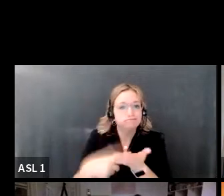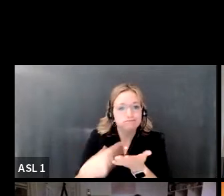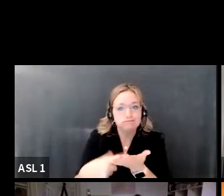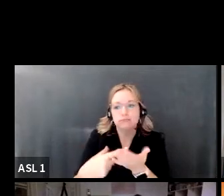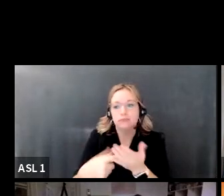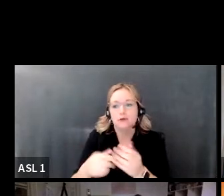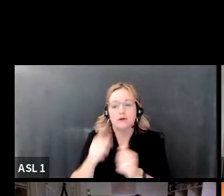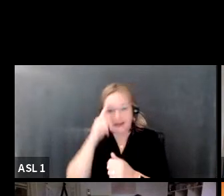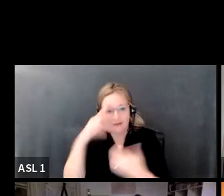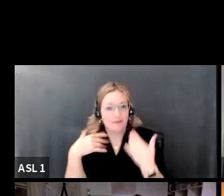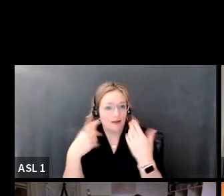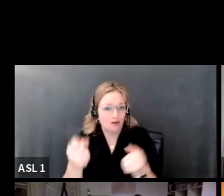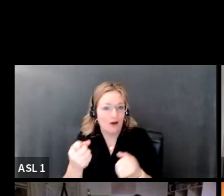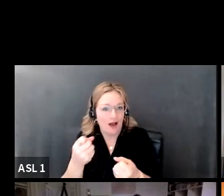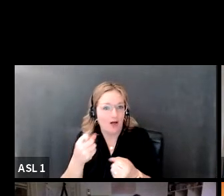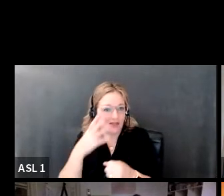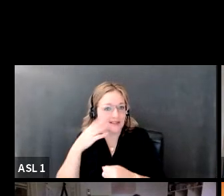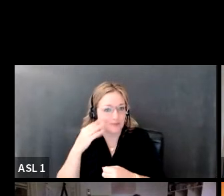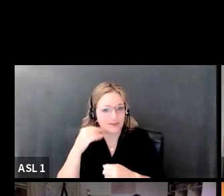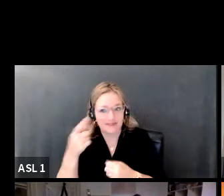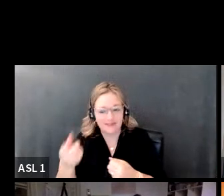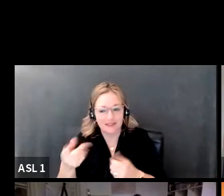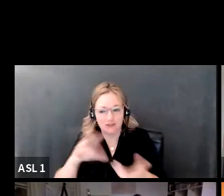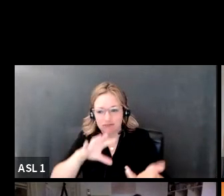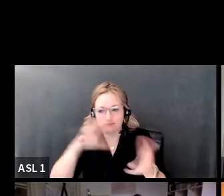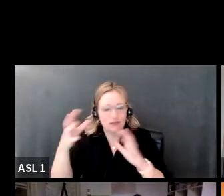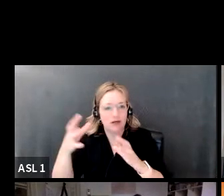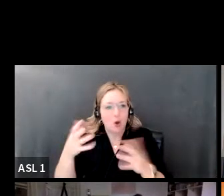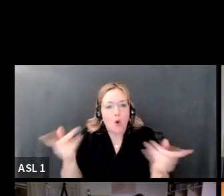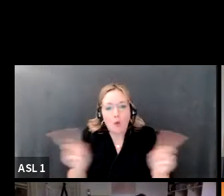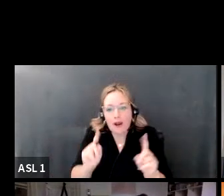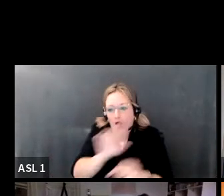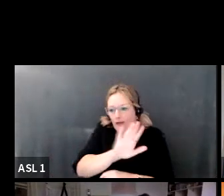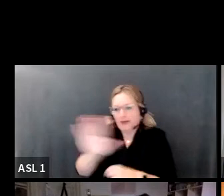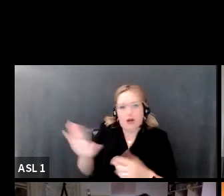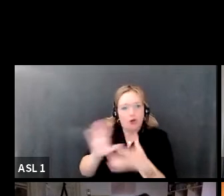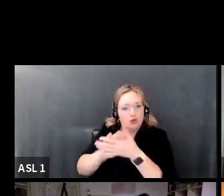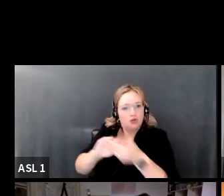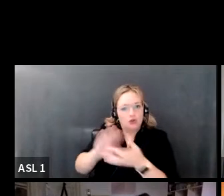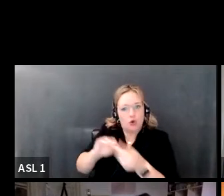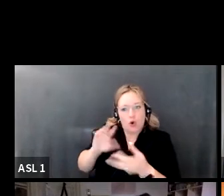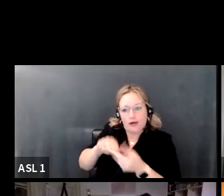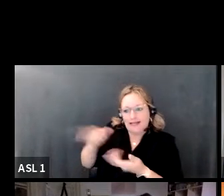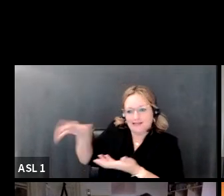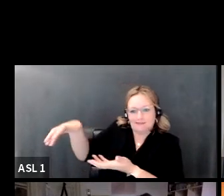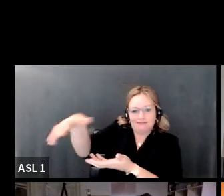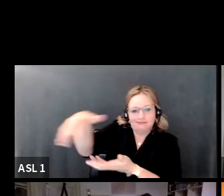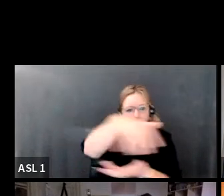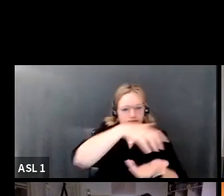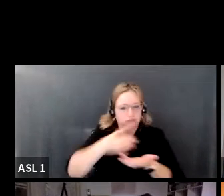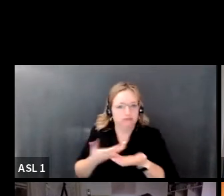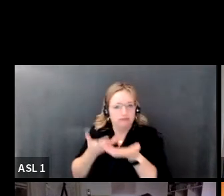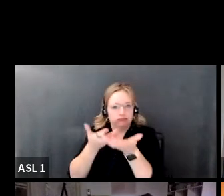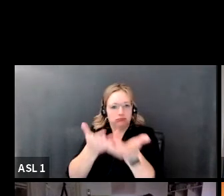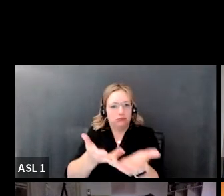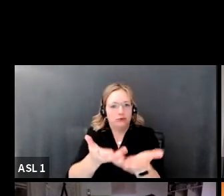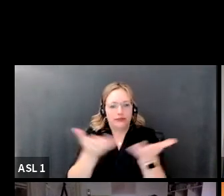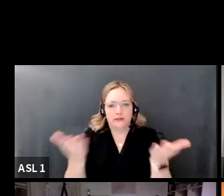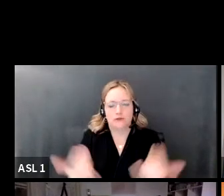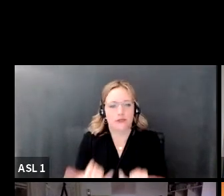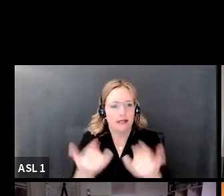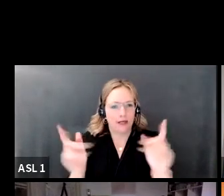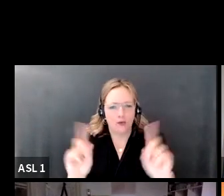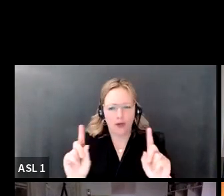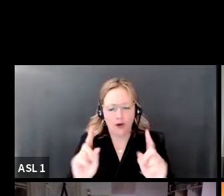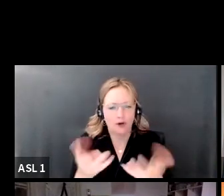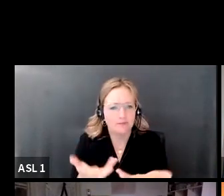intervene in mental health calls there's been no space for people to tell their stories and how that's impacted them and that's one of the uh i